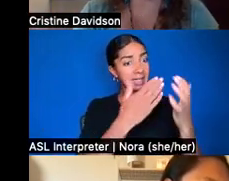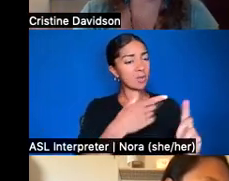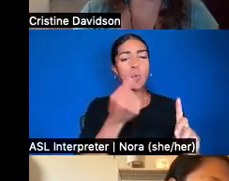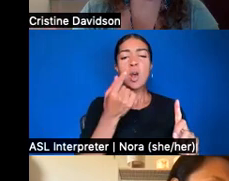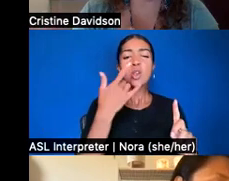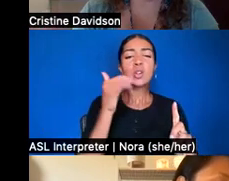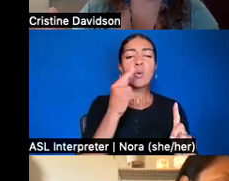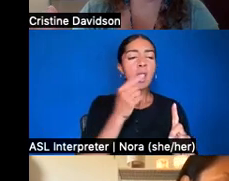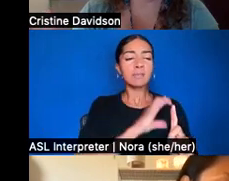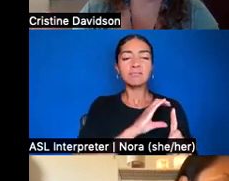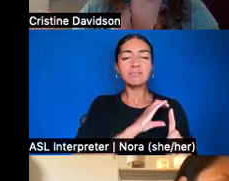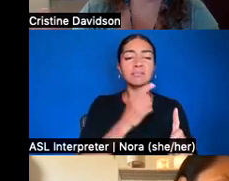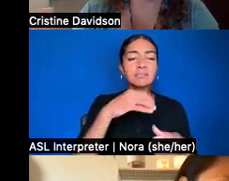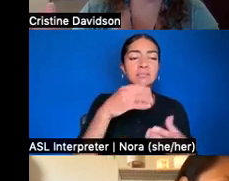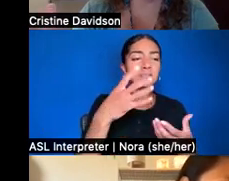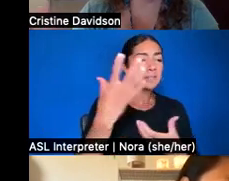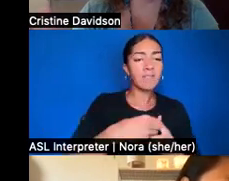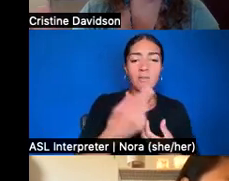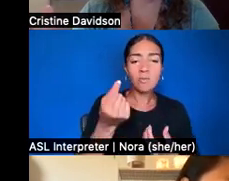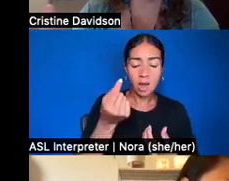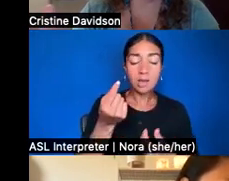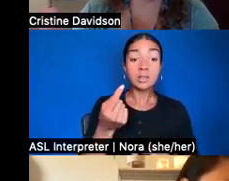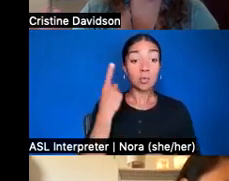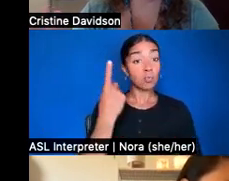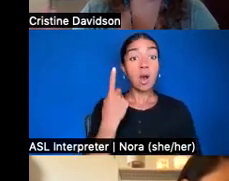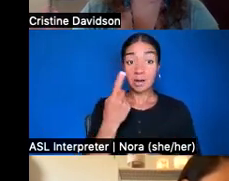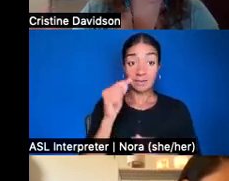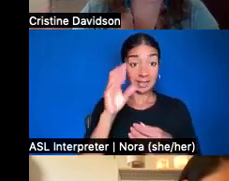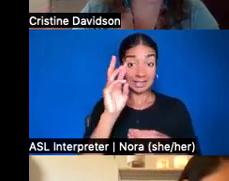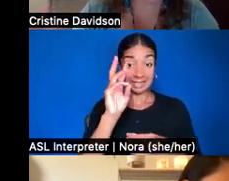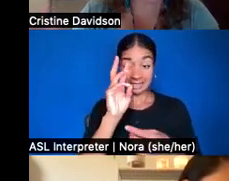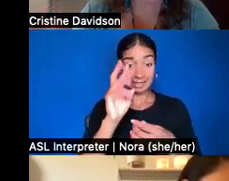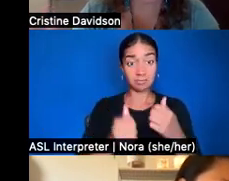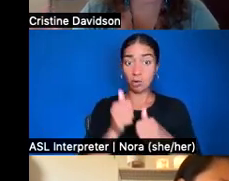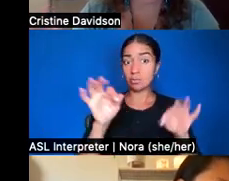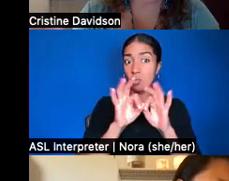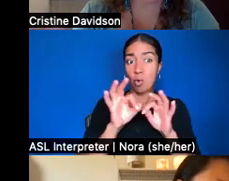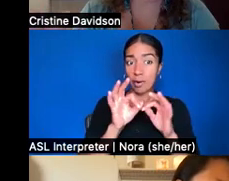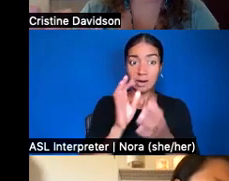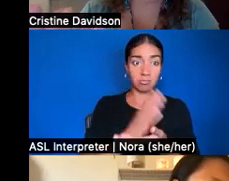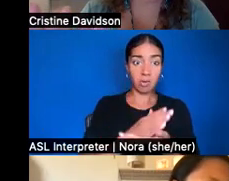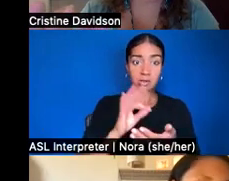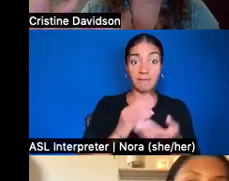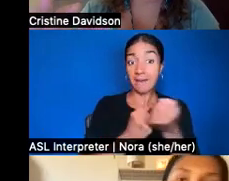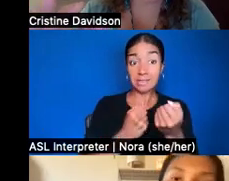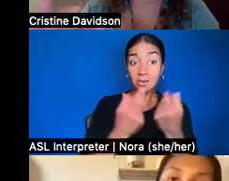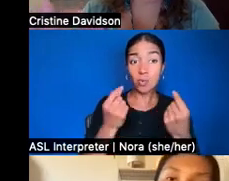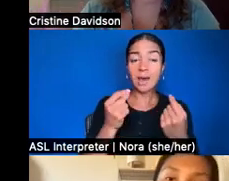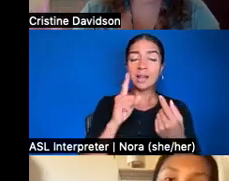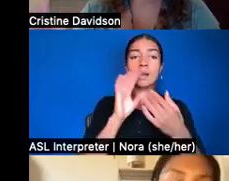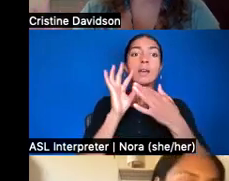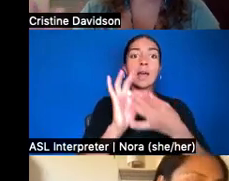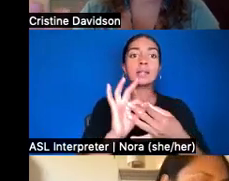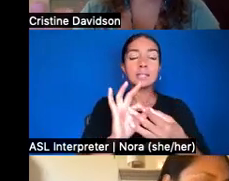to connect, right? So to feel like somebody is listening to you, hearing all the things that you're